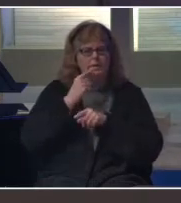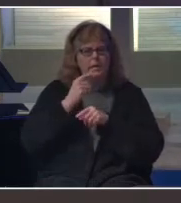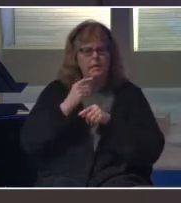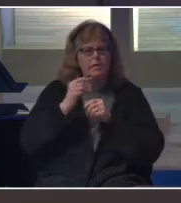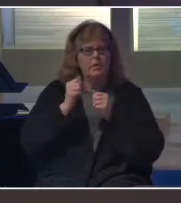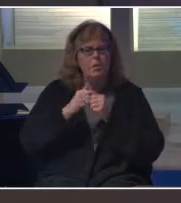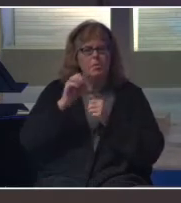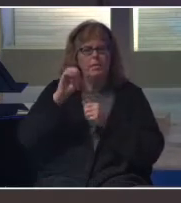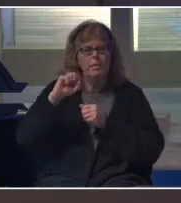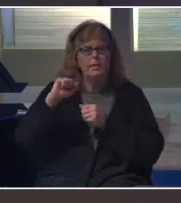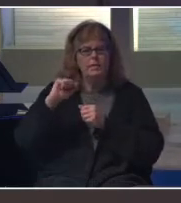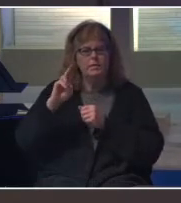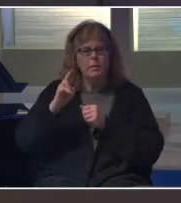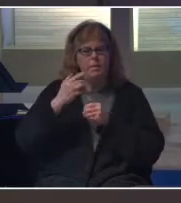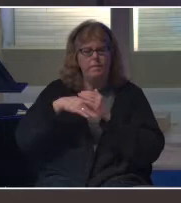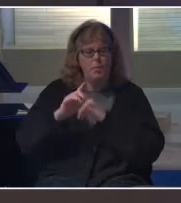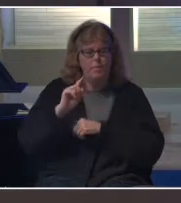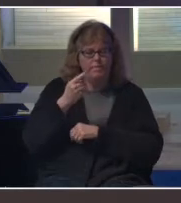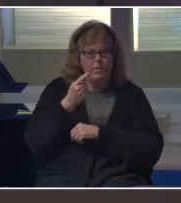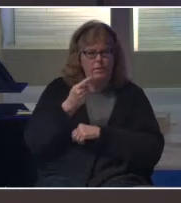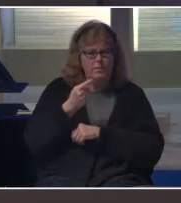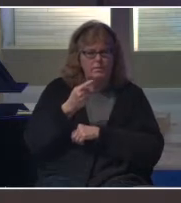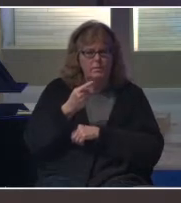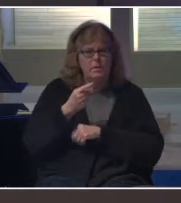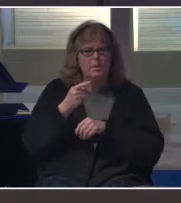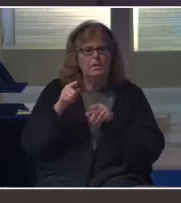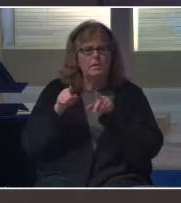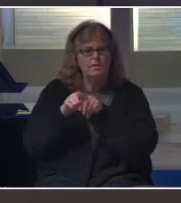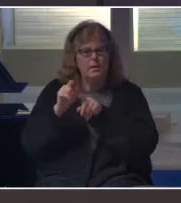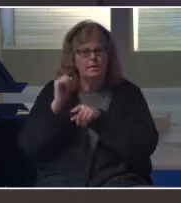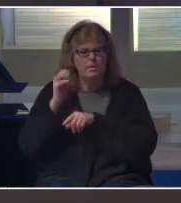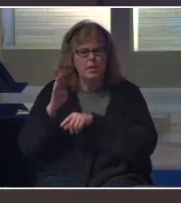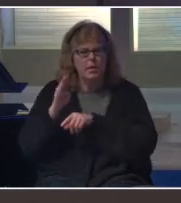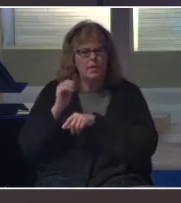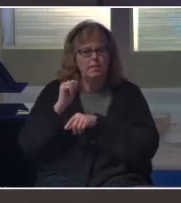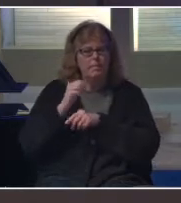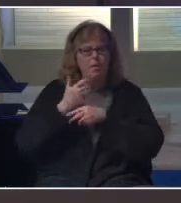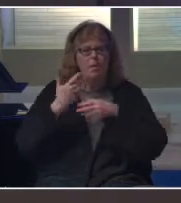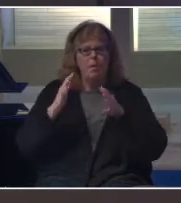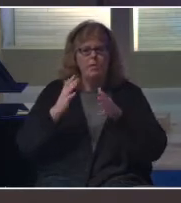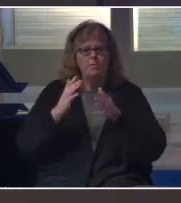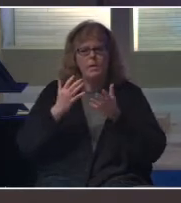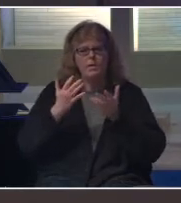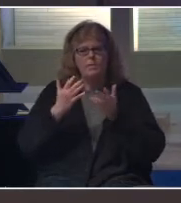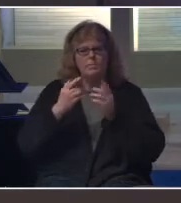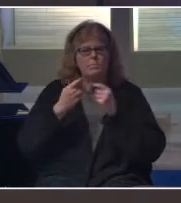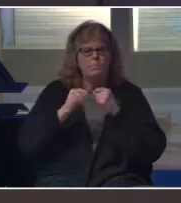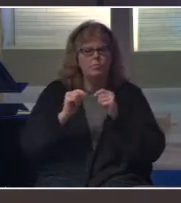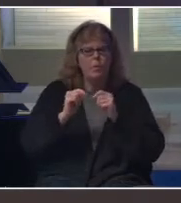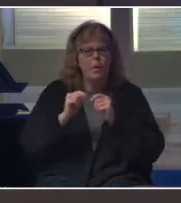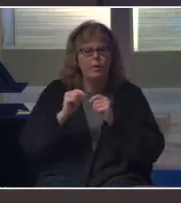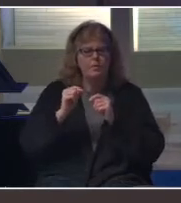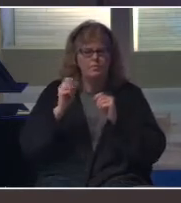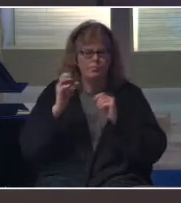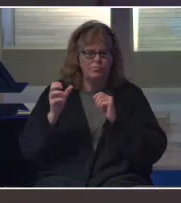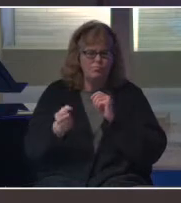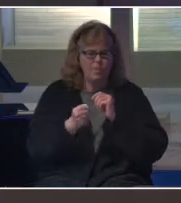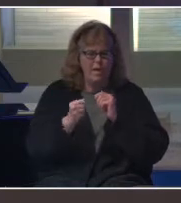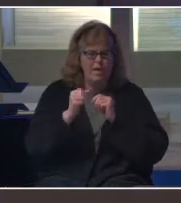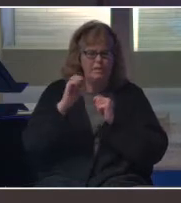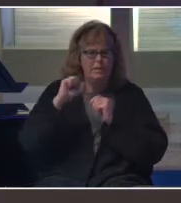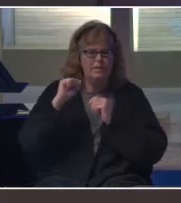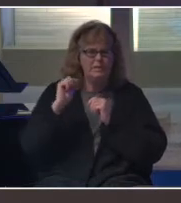with Esau being born first, as with Jacob already figuratively trying to grab a hold of